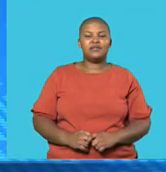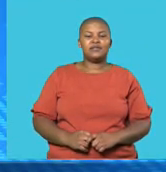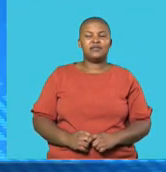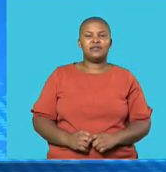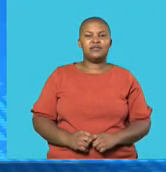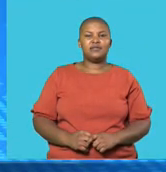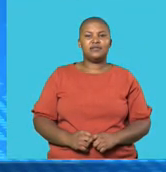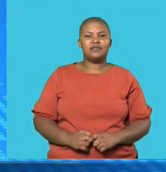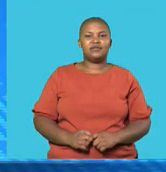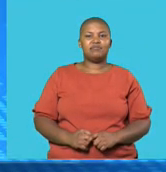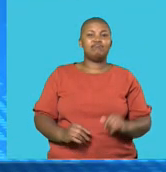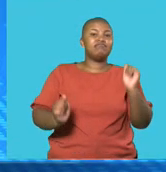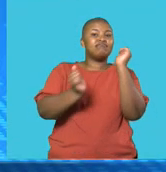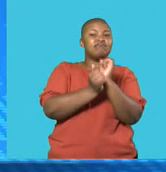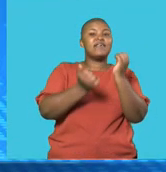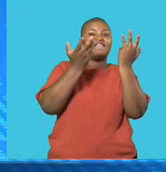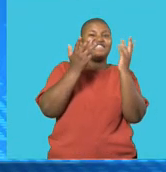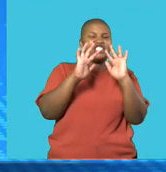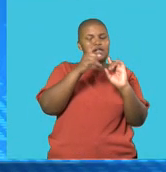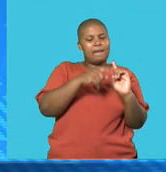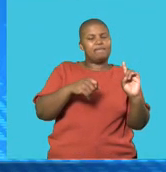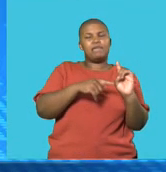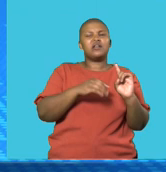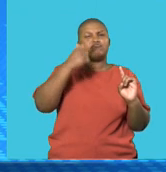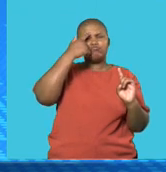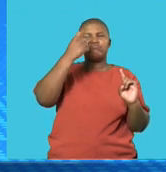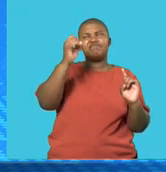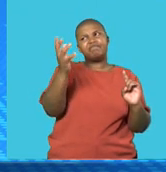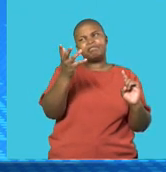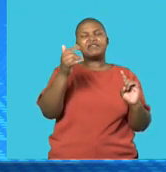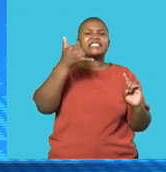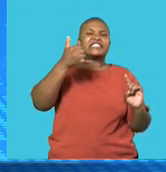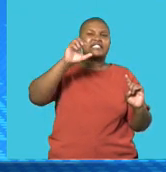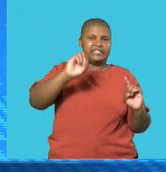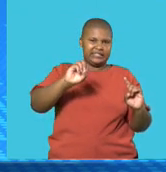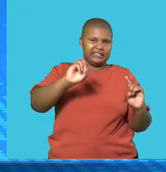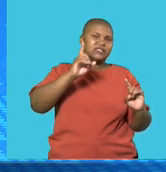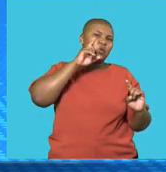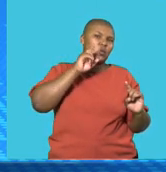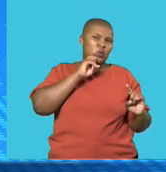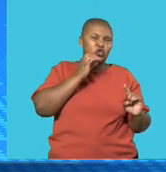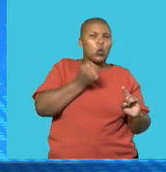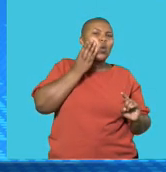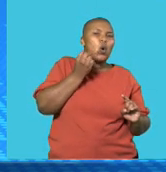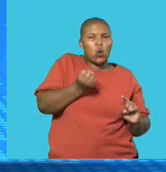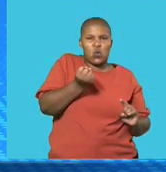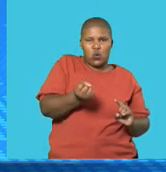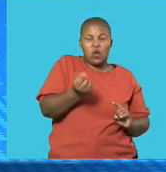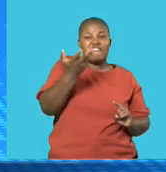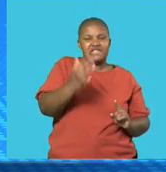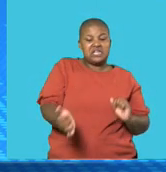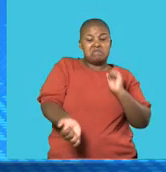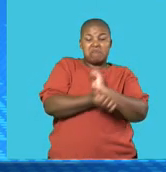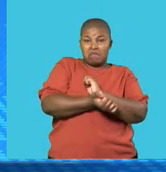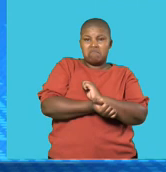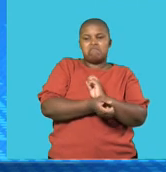The arrested suspect, who is believed to be in her 60s, was apprehended on the spot and was taken to the police